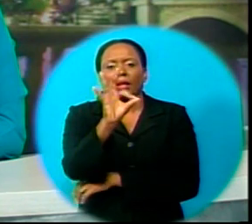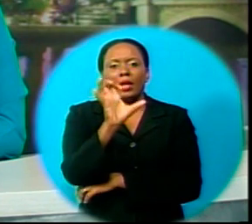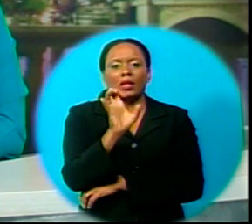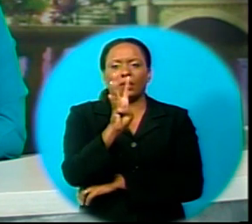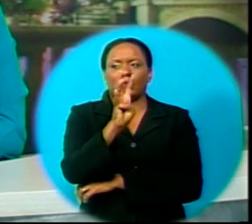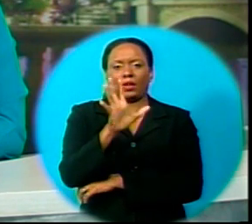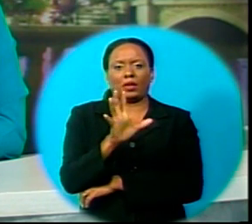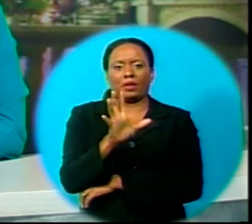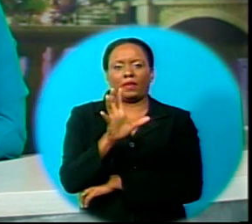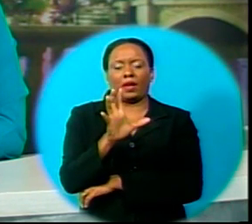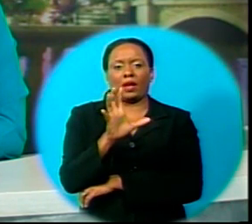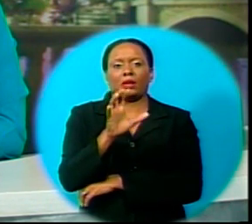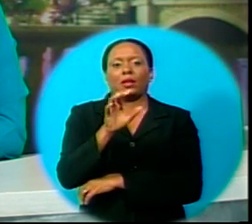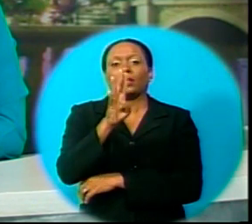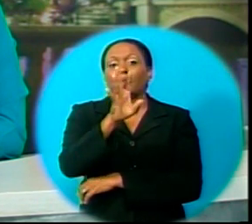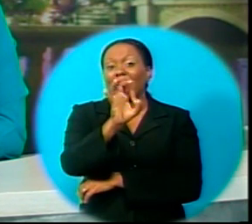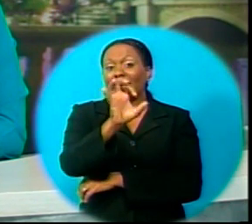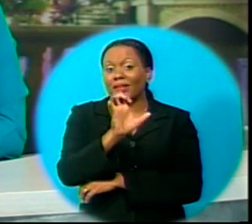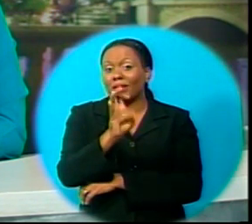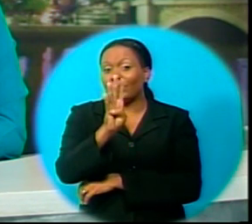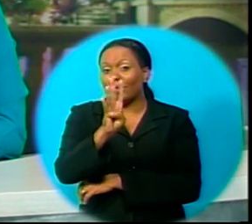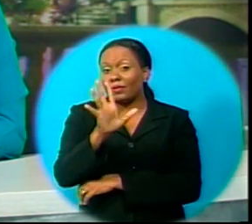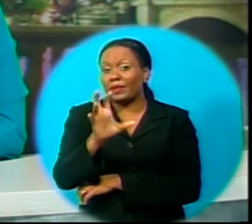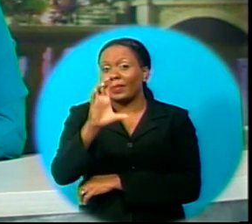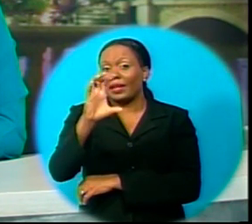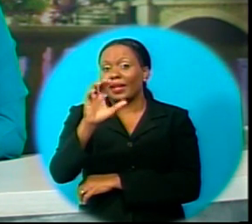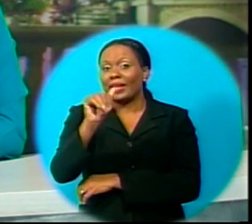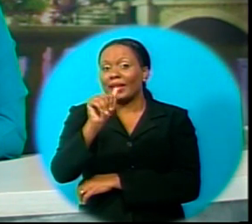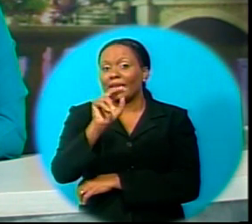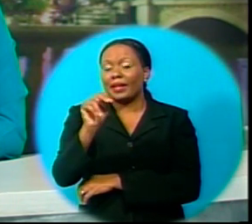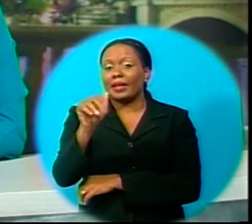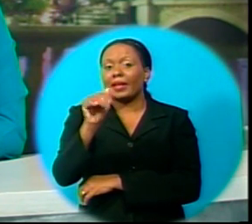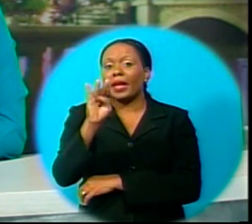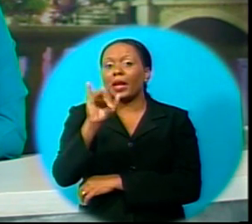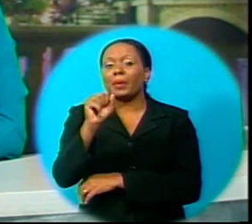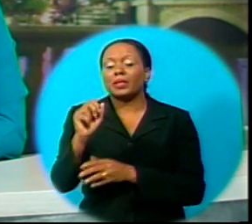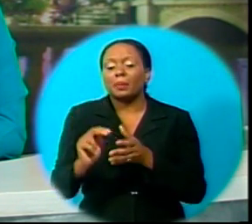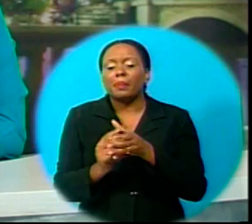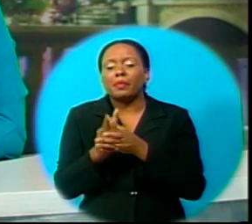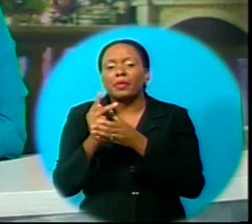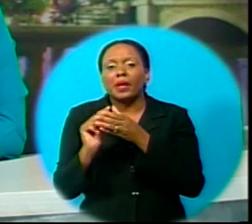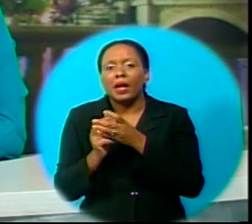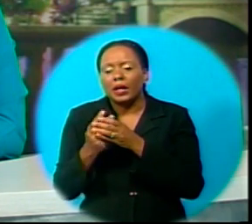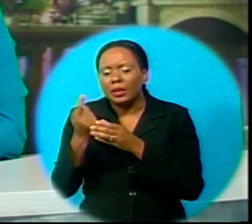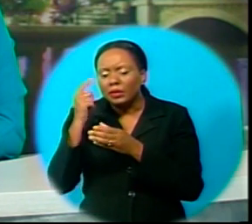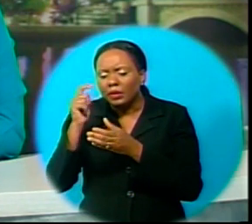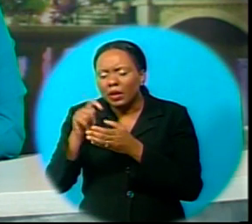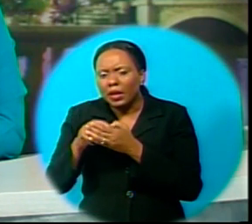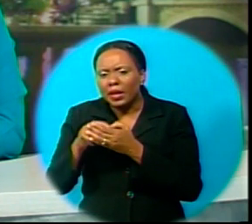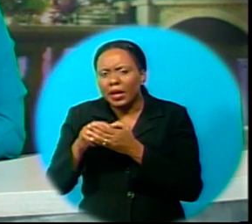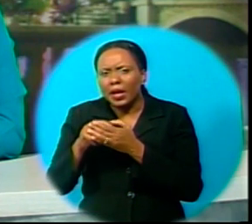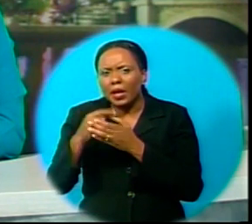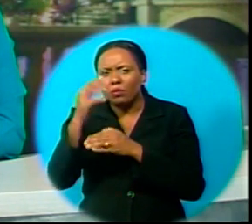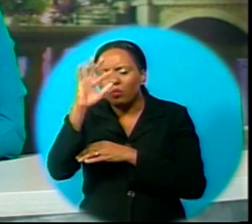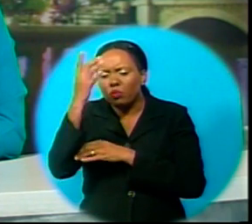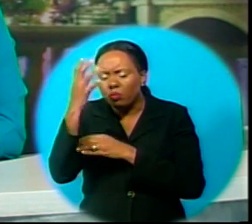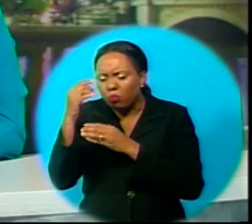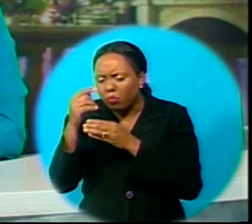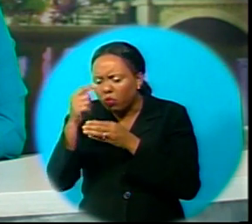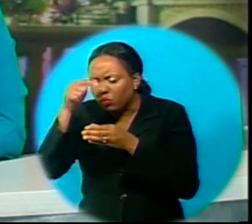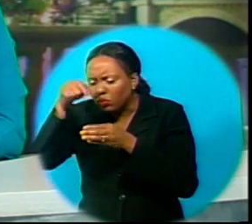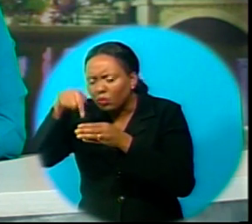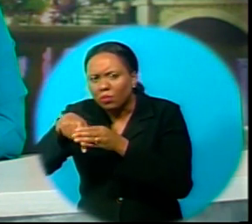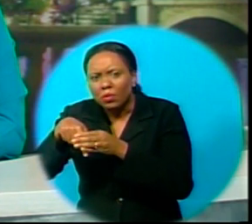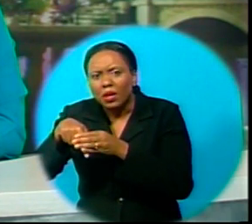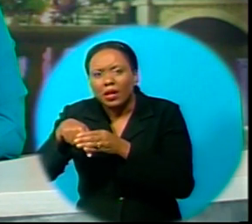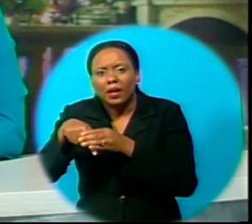Unit. 945 cannabis plants were found under cultivation in a dense bush at Coffee Gully in St. Joseph. The